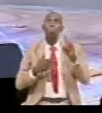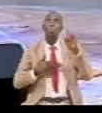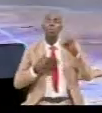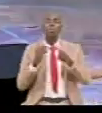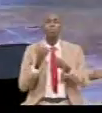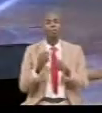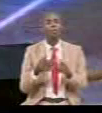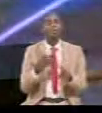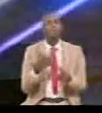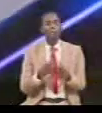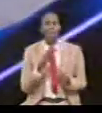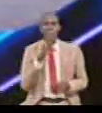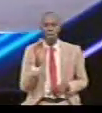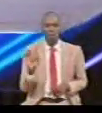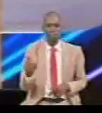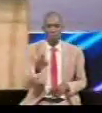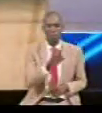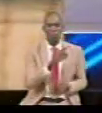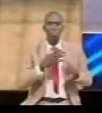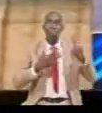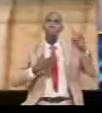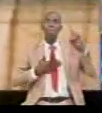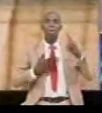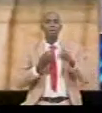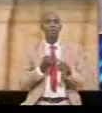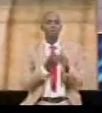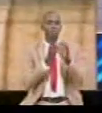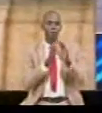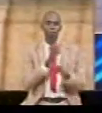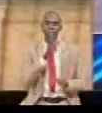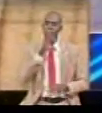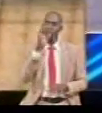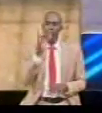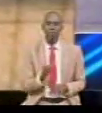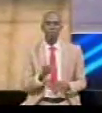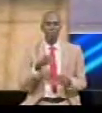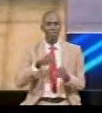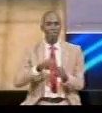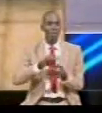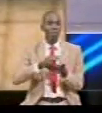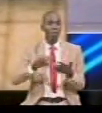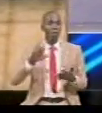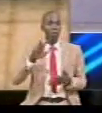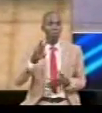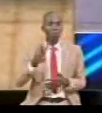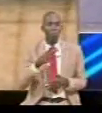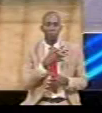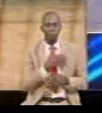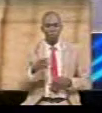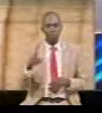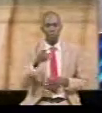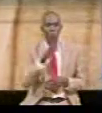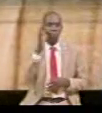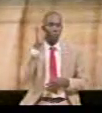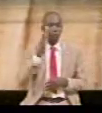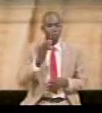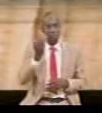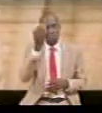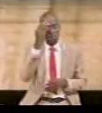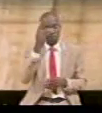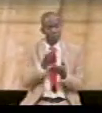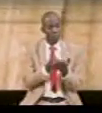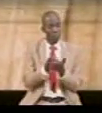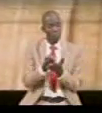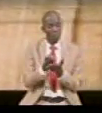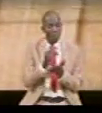ye my disciples indeed. And then he says in verse 32, and ye shall know the truth